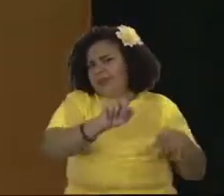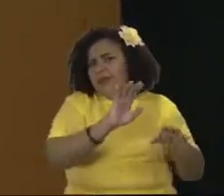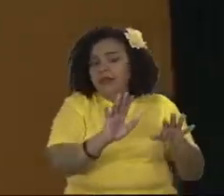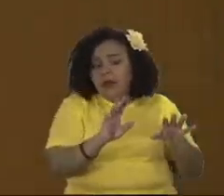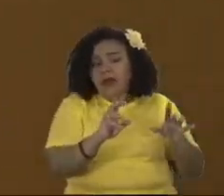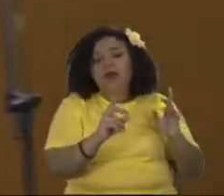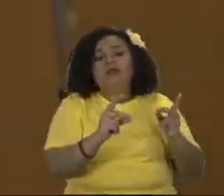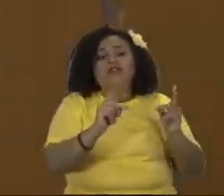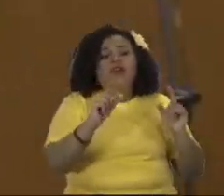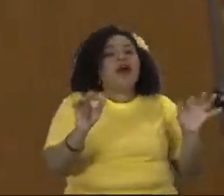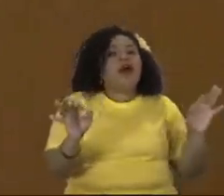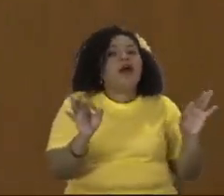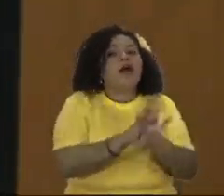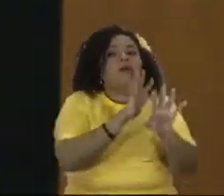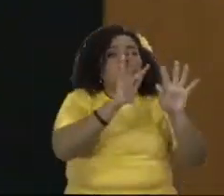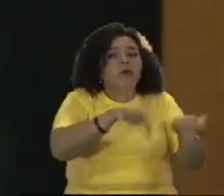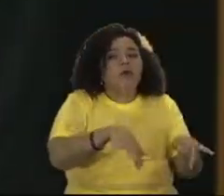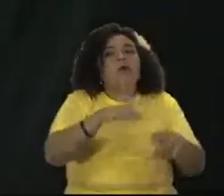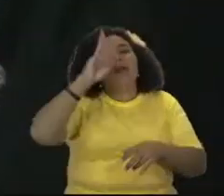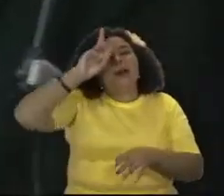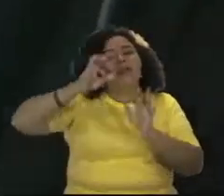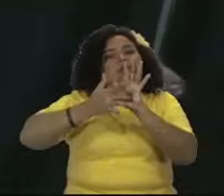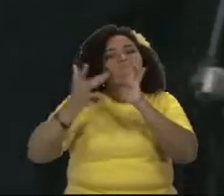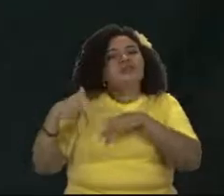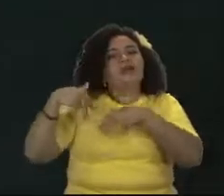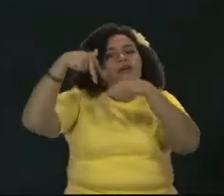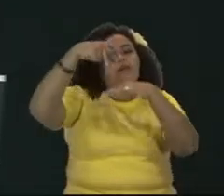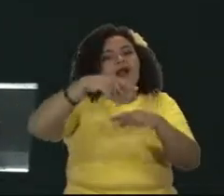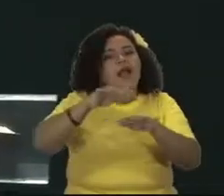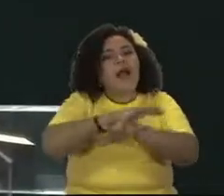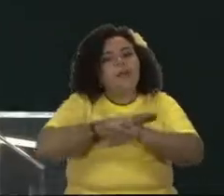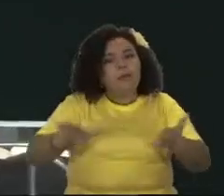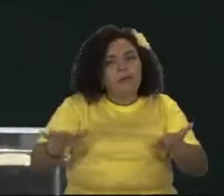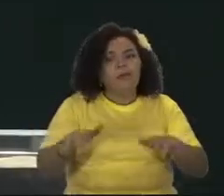is the end of the law, and she came to me and